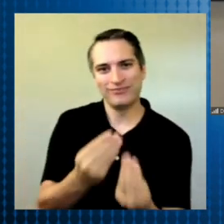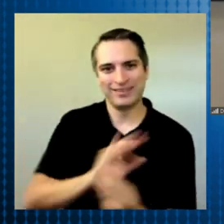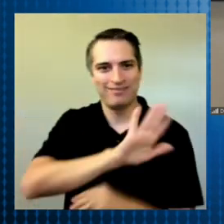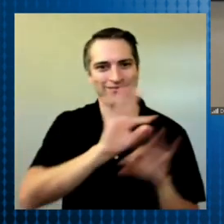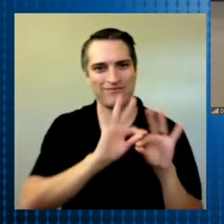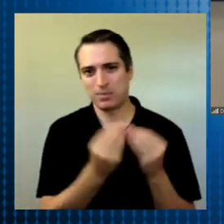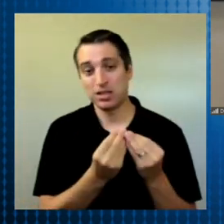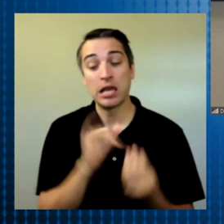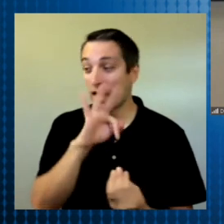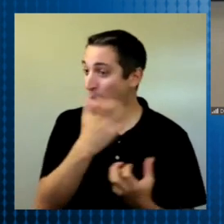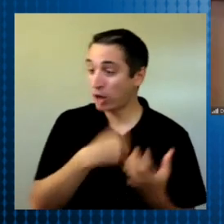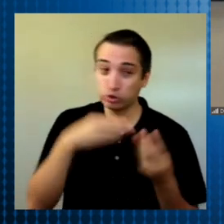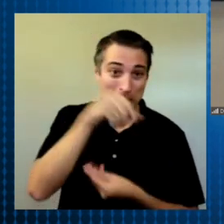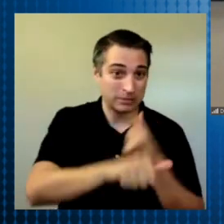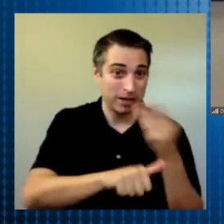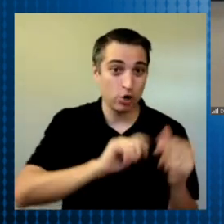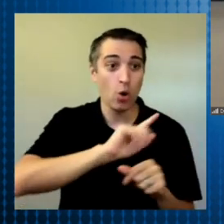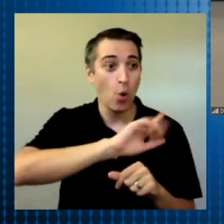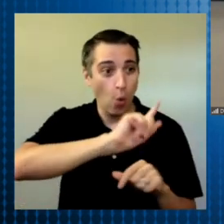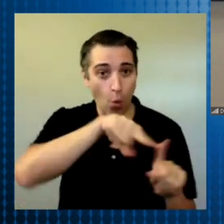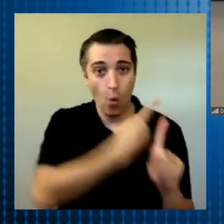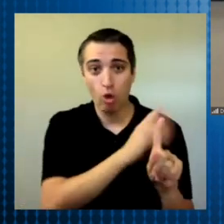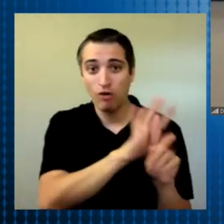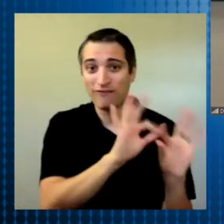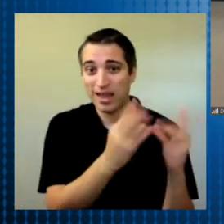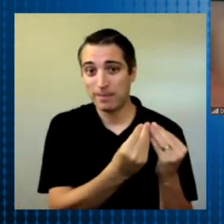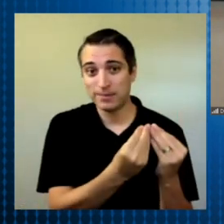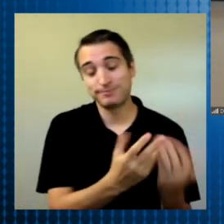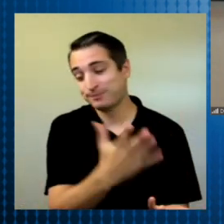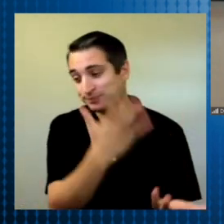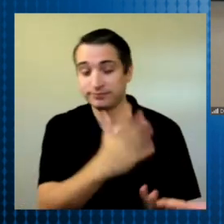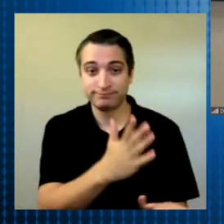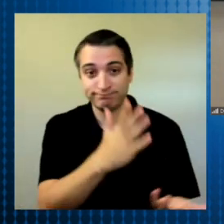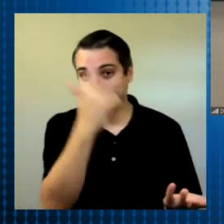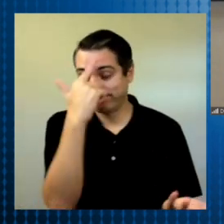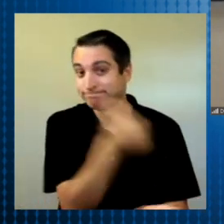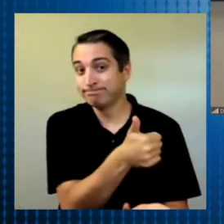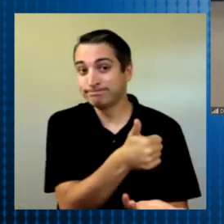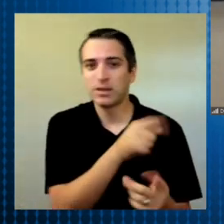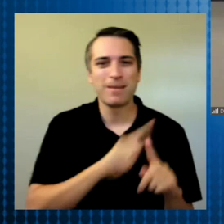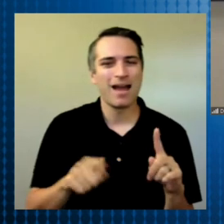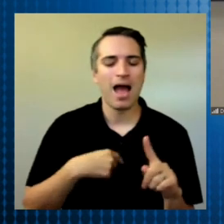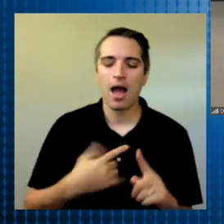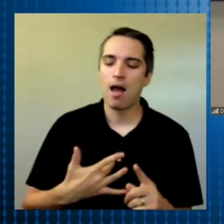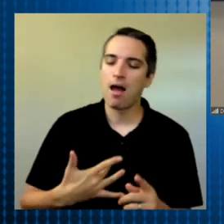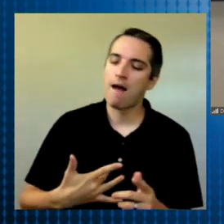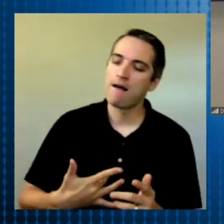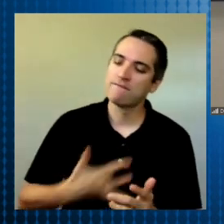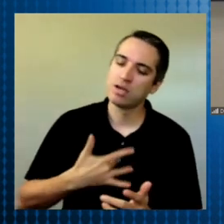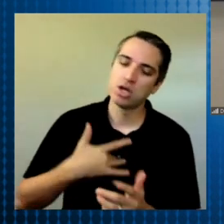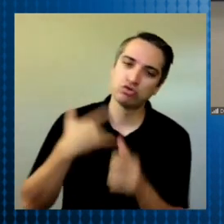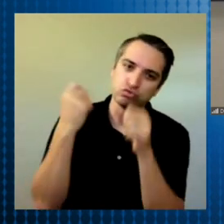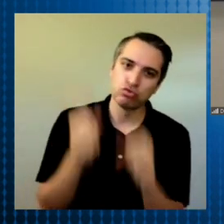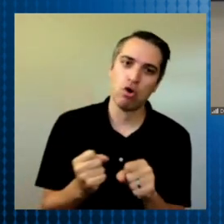money in your family, you ain't going to try to help nobody else. Hey, God bless you. But I just believe strongly that the more